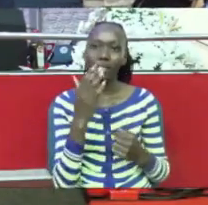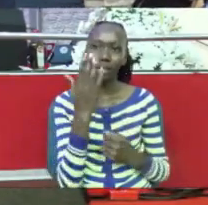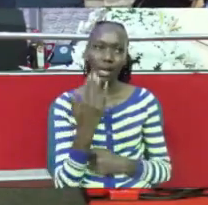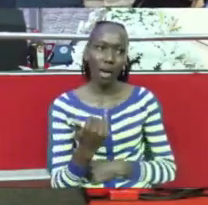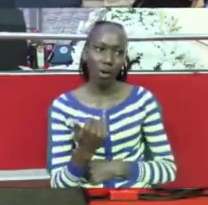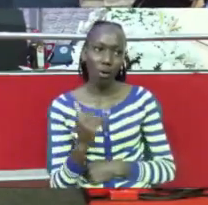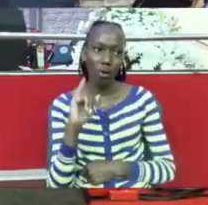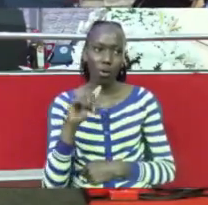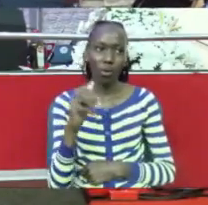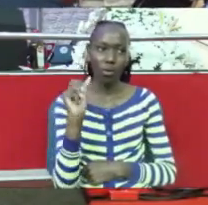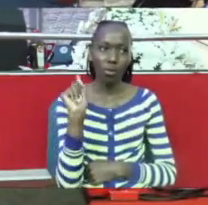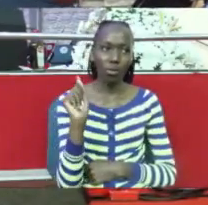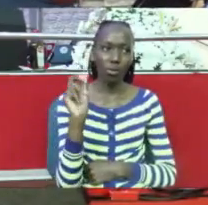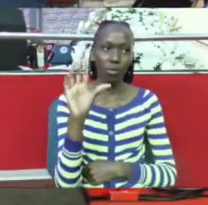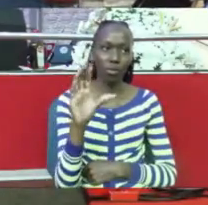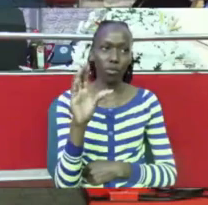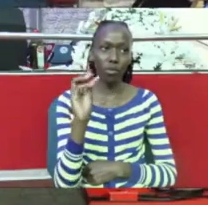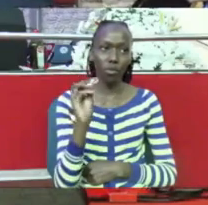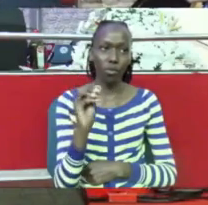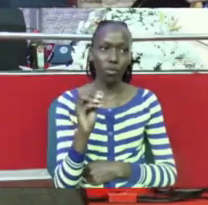worm.